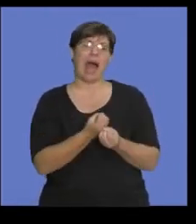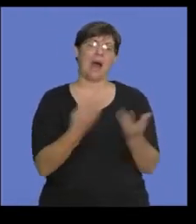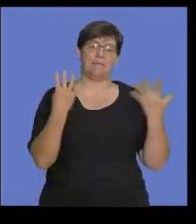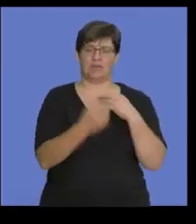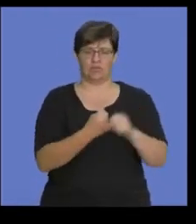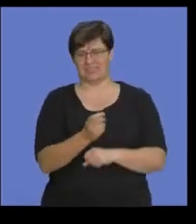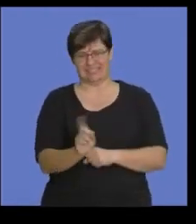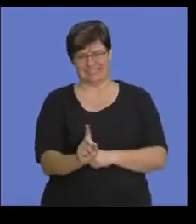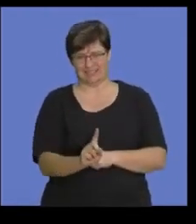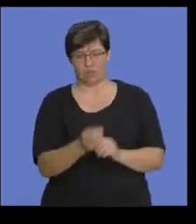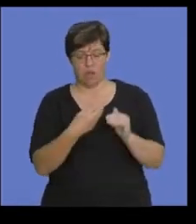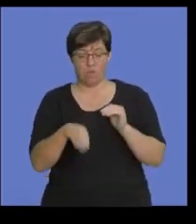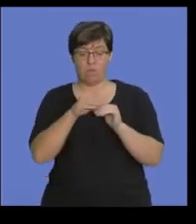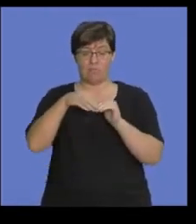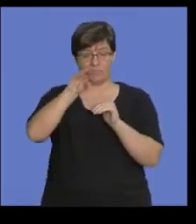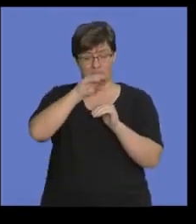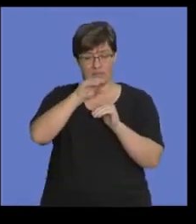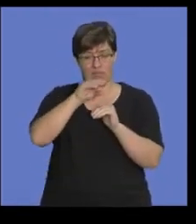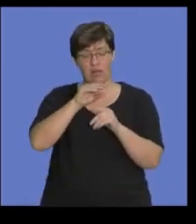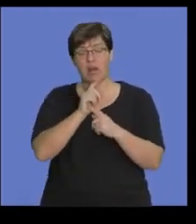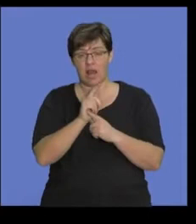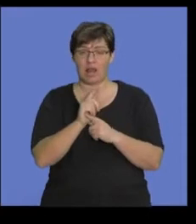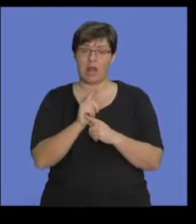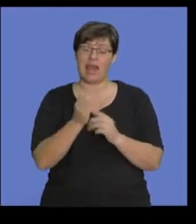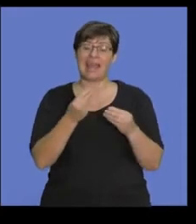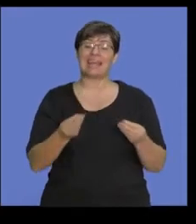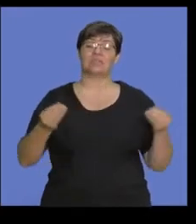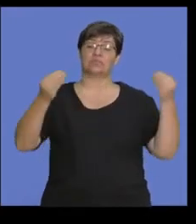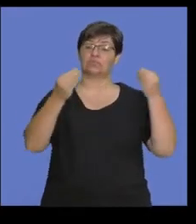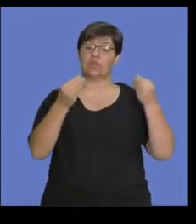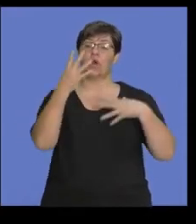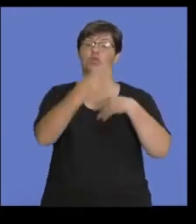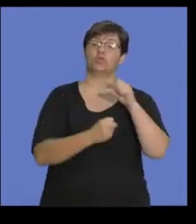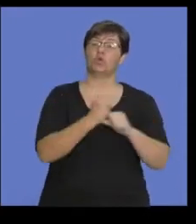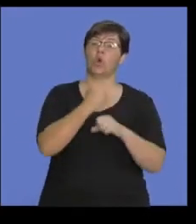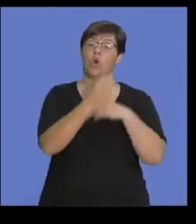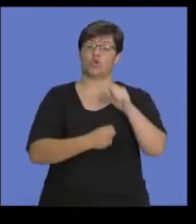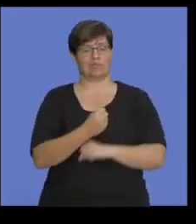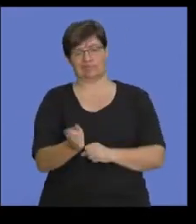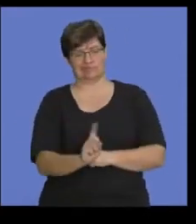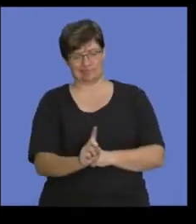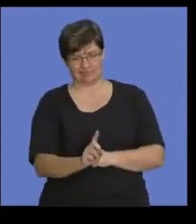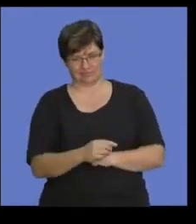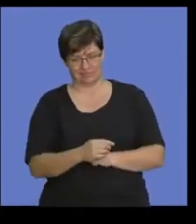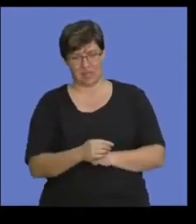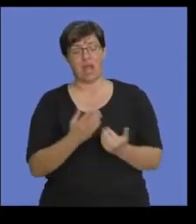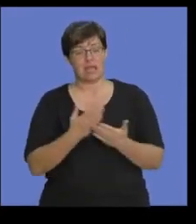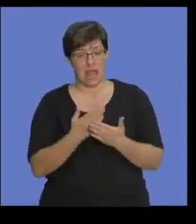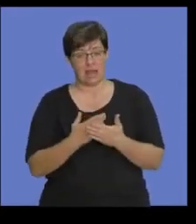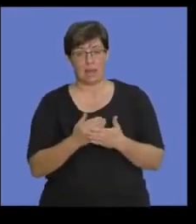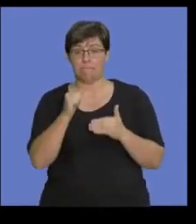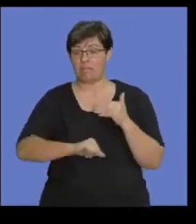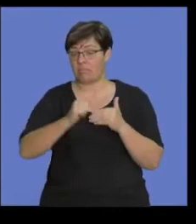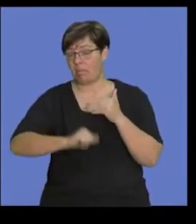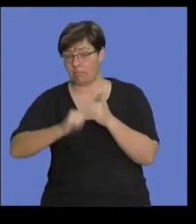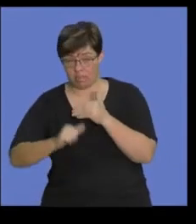of years, because in compound growth, you don't always get interest on a yearly basis. You can even get it on